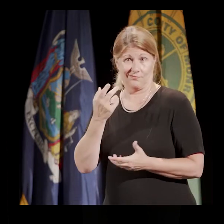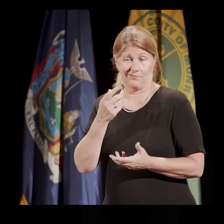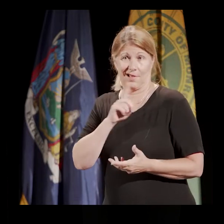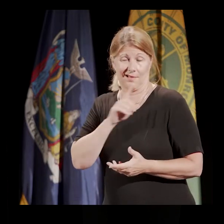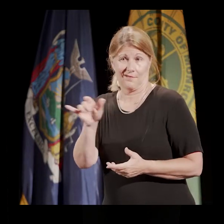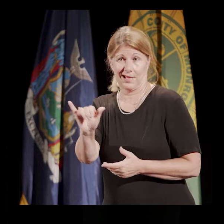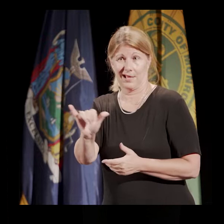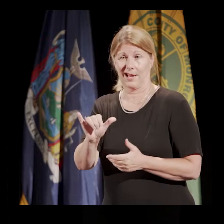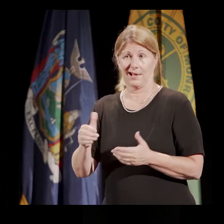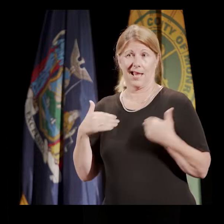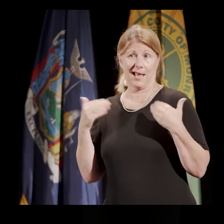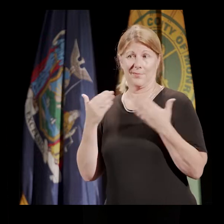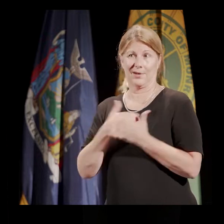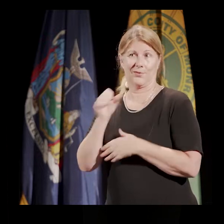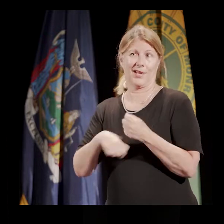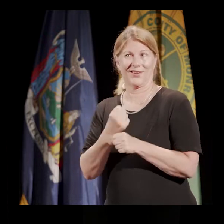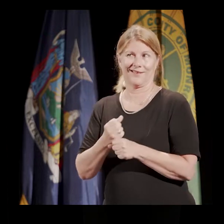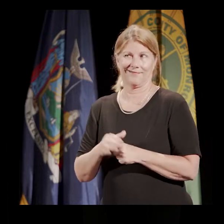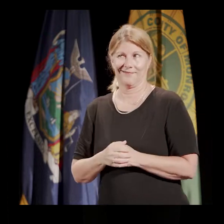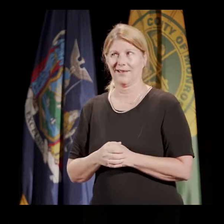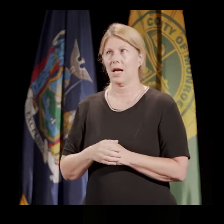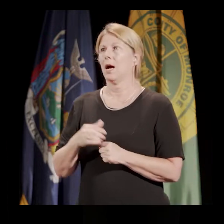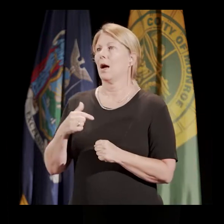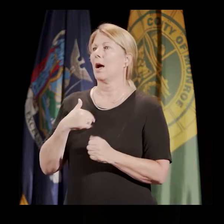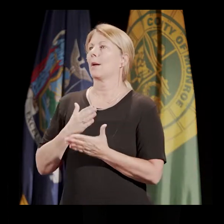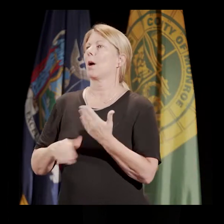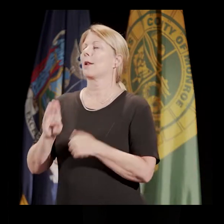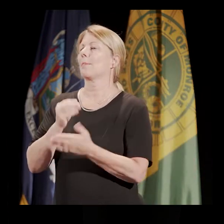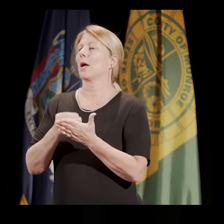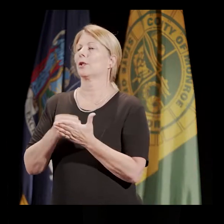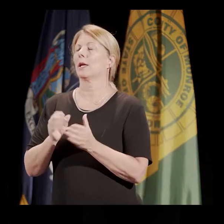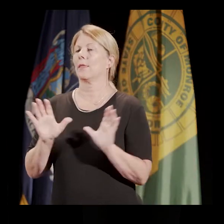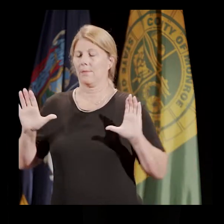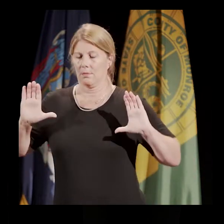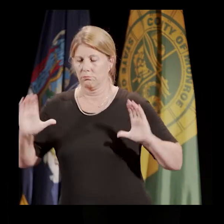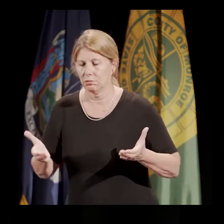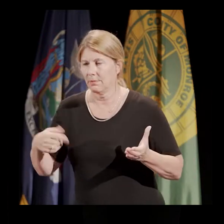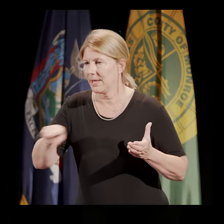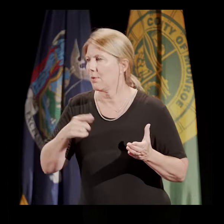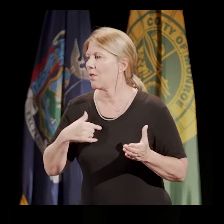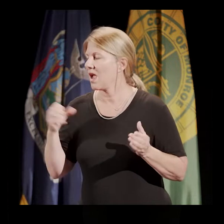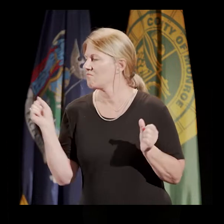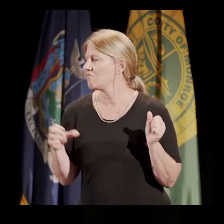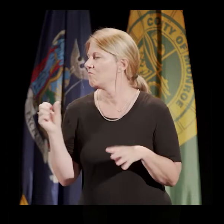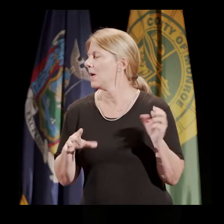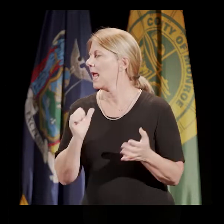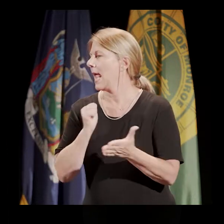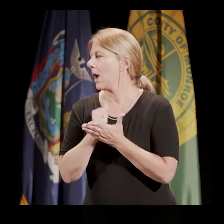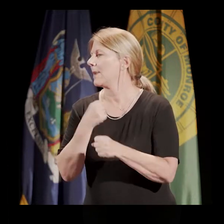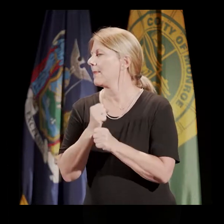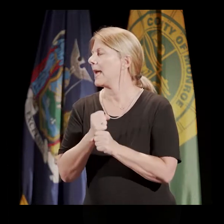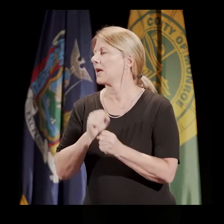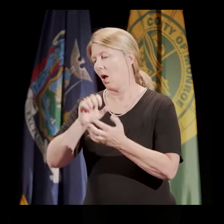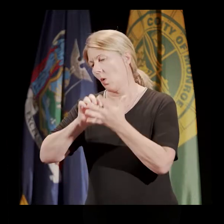month into the new year. I'm proud of this budget and the team of people who helped me put it together, and of the support